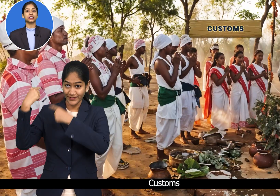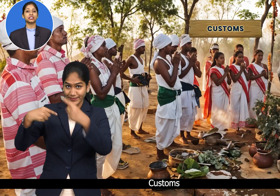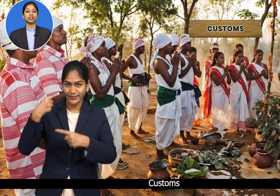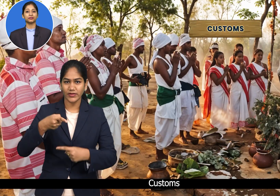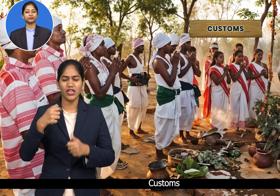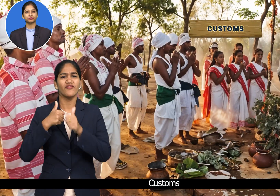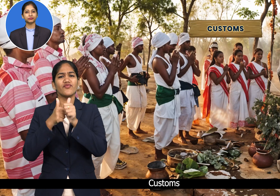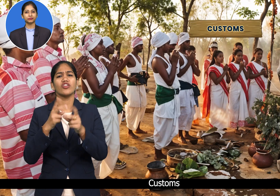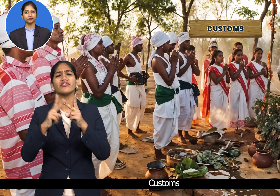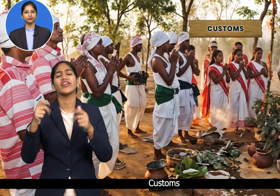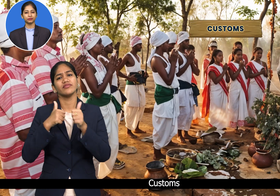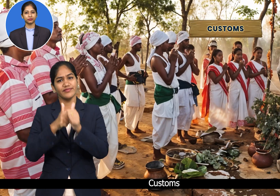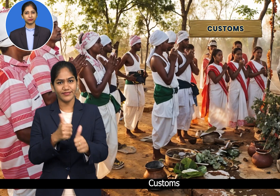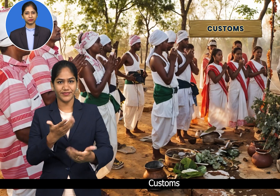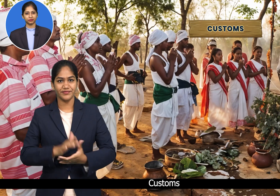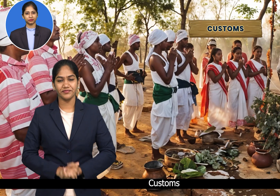Customs.